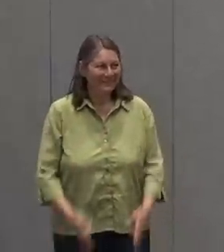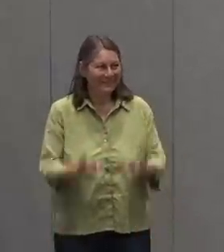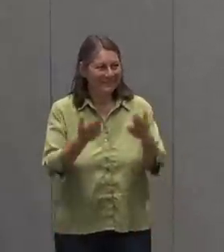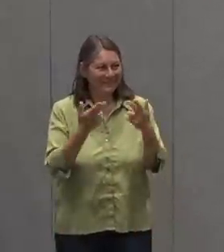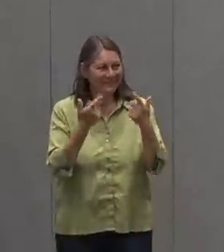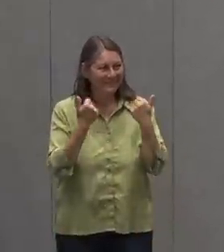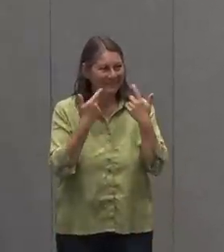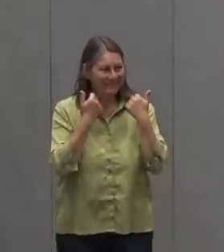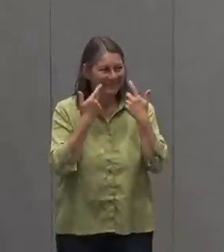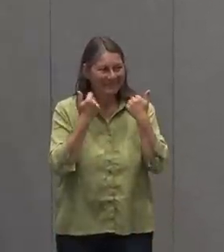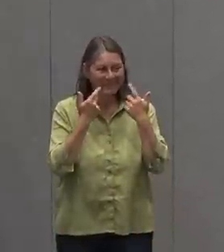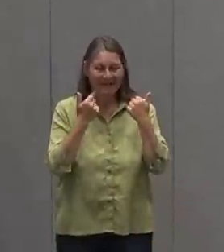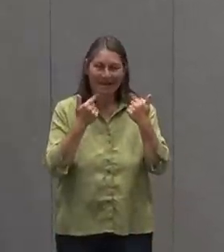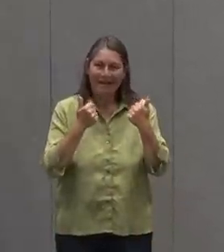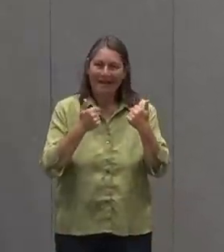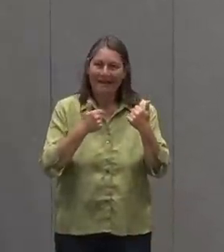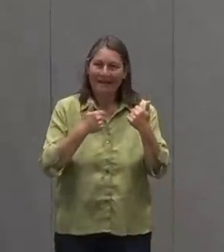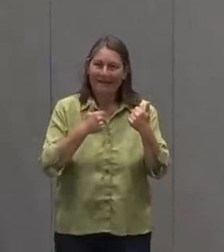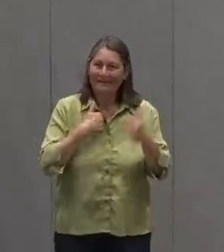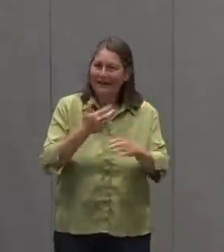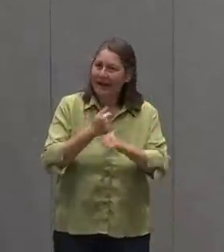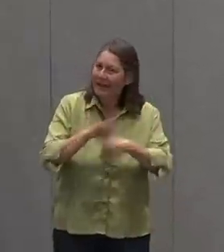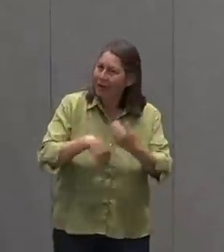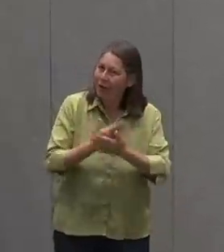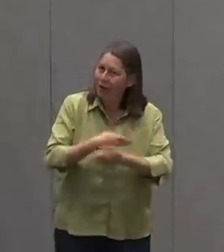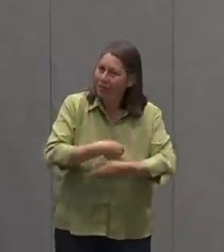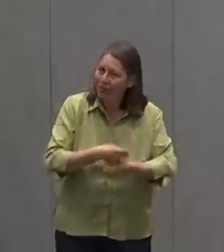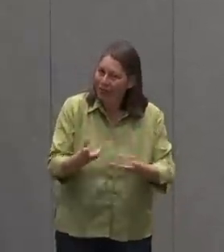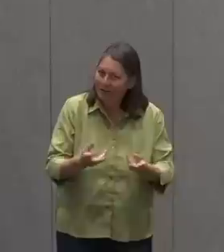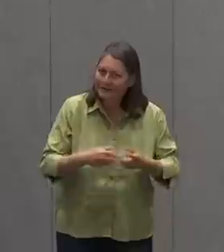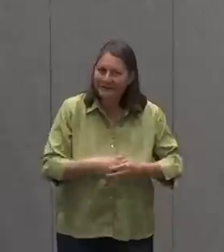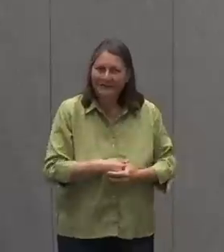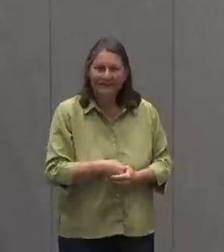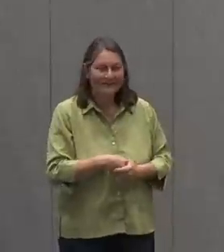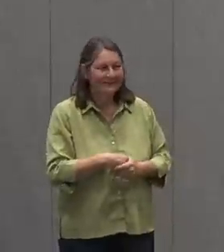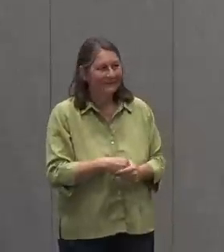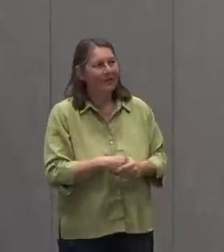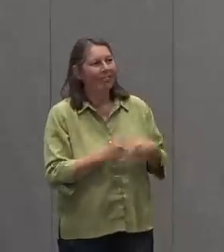Did I get all those cards? Well, I won 2 rounds.